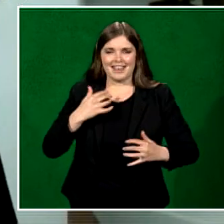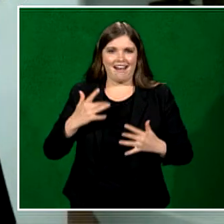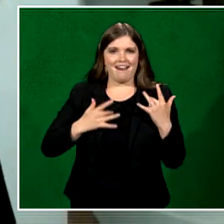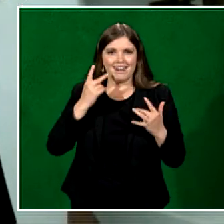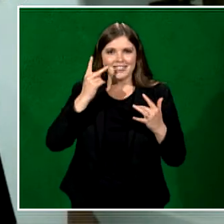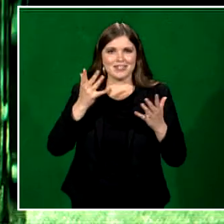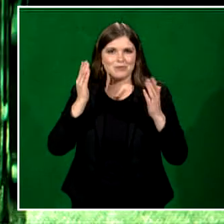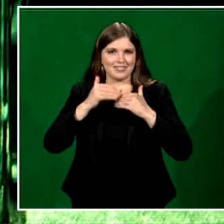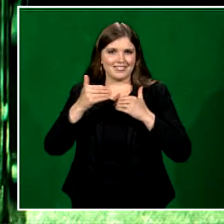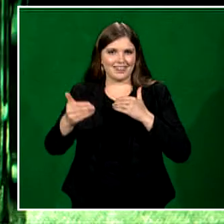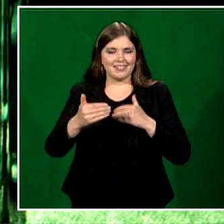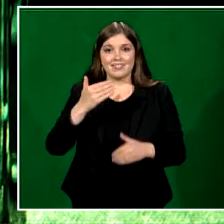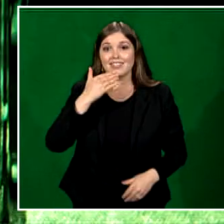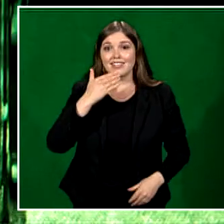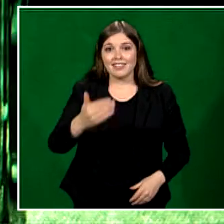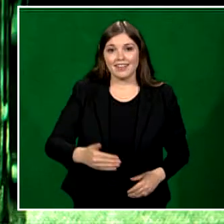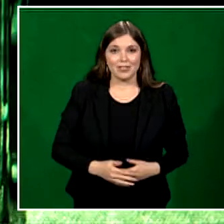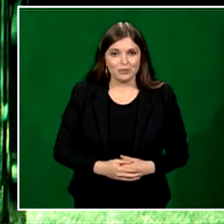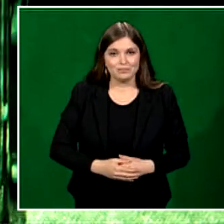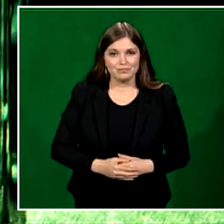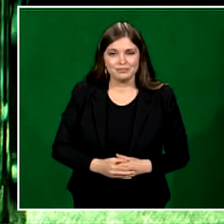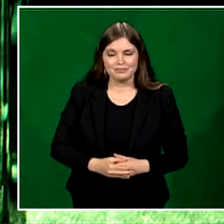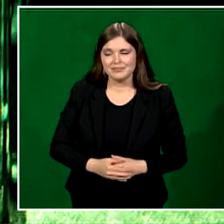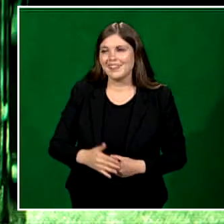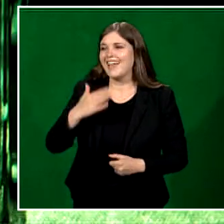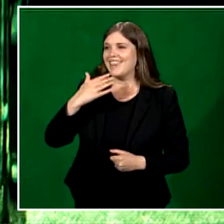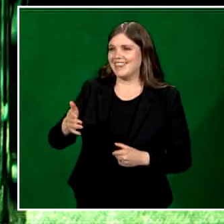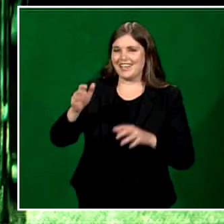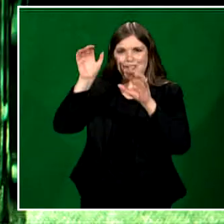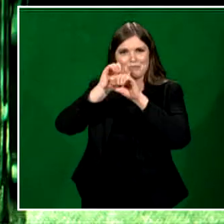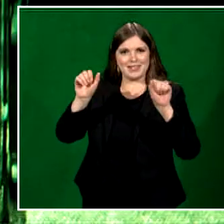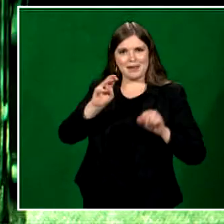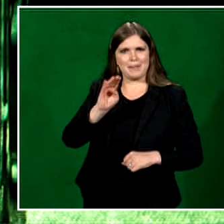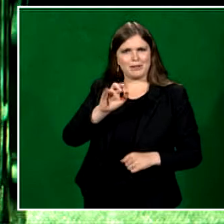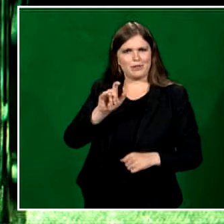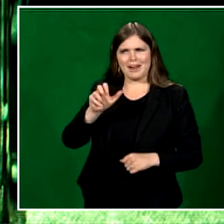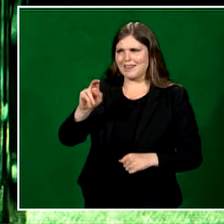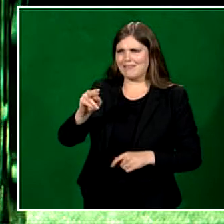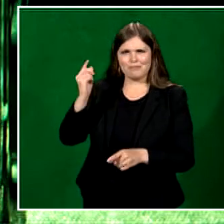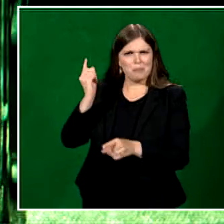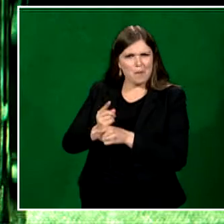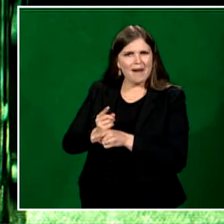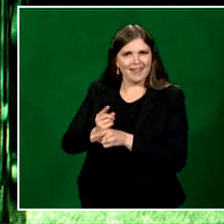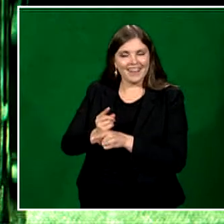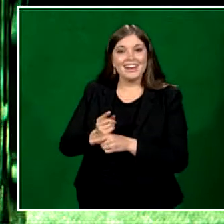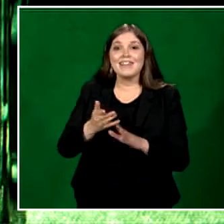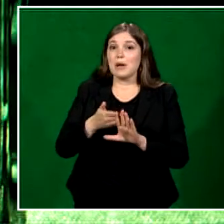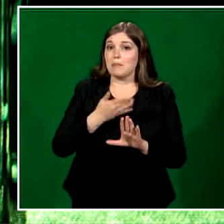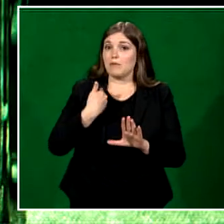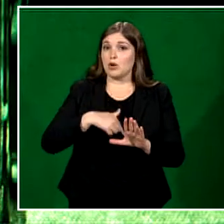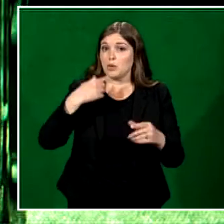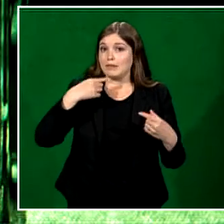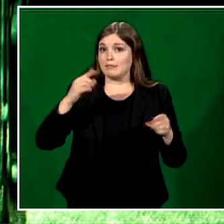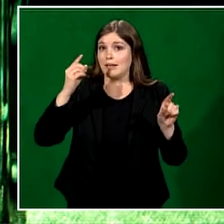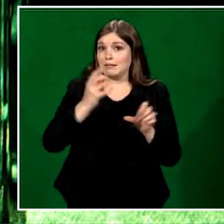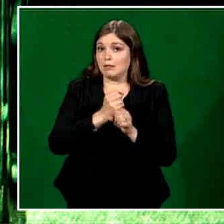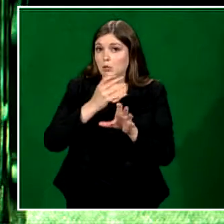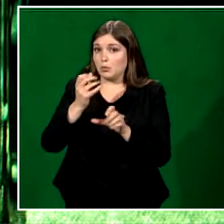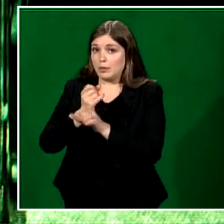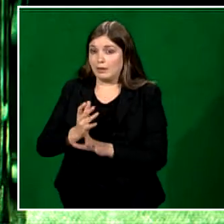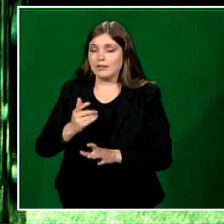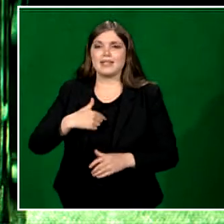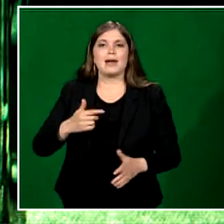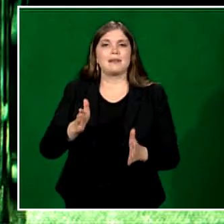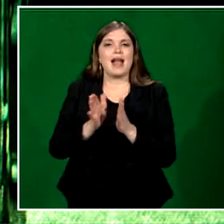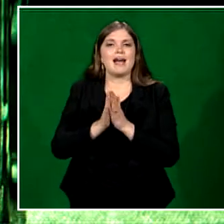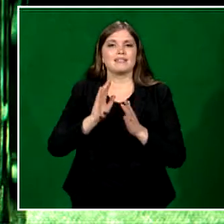you. Thank you, President McCracken. That was right on. Now, before we announce the winners, I'm going to ask that our